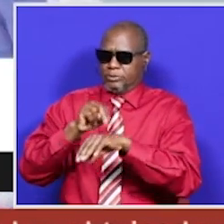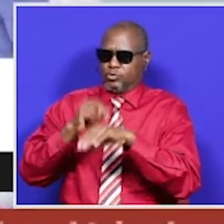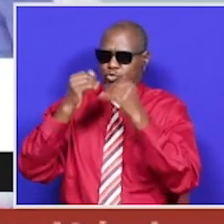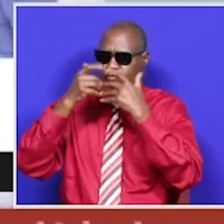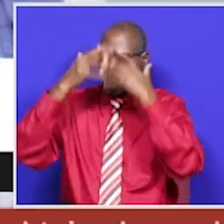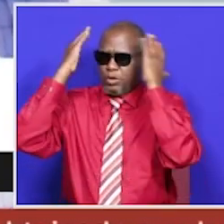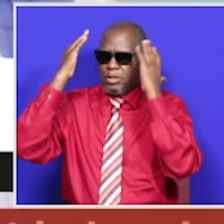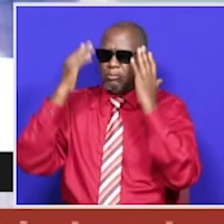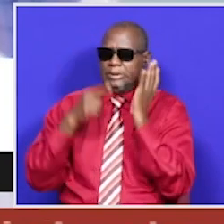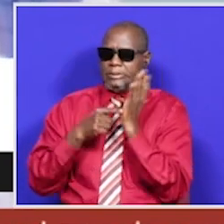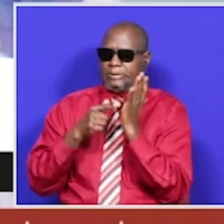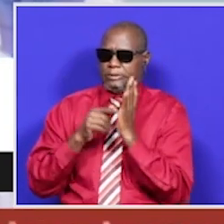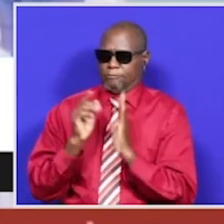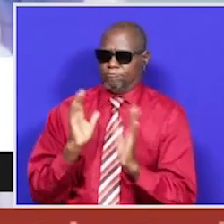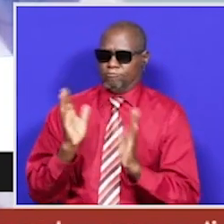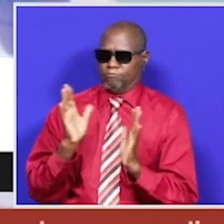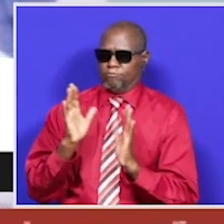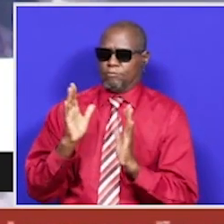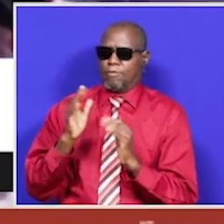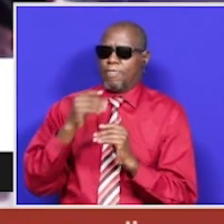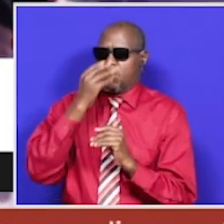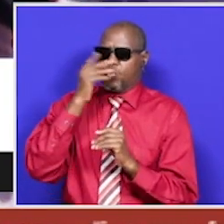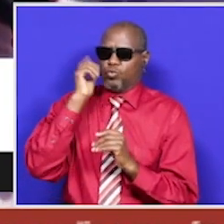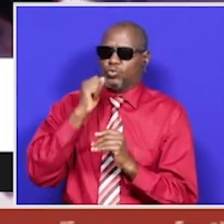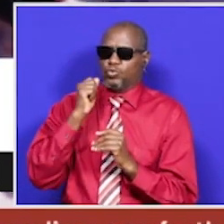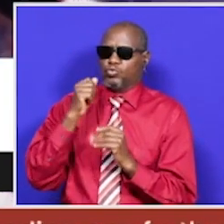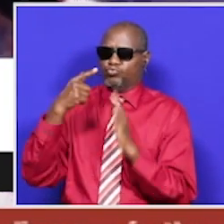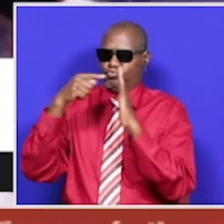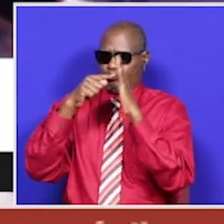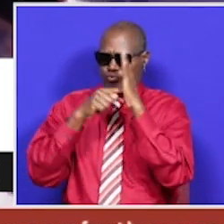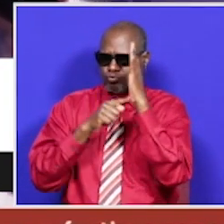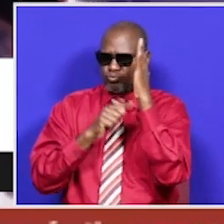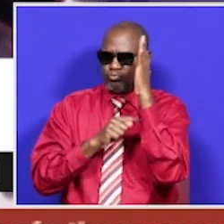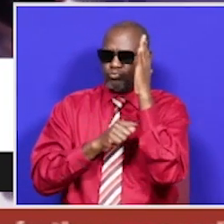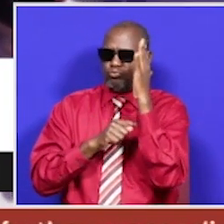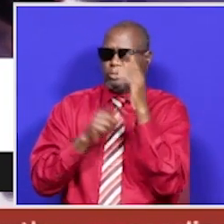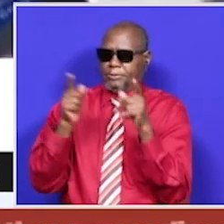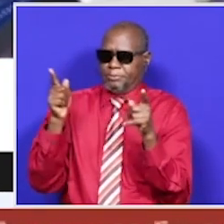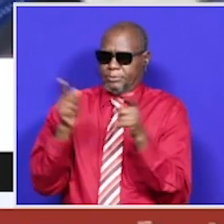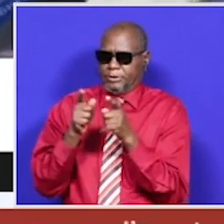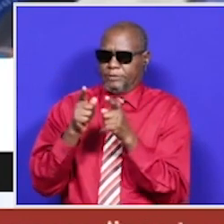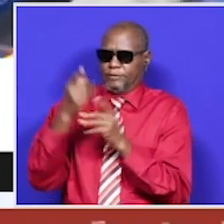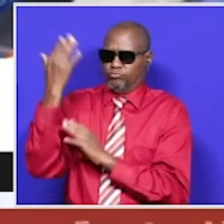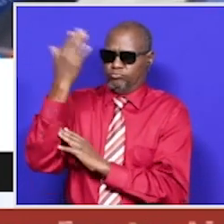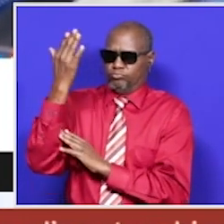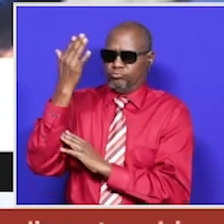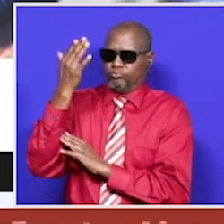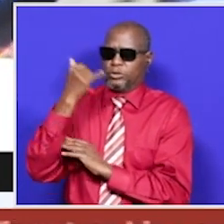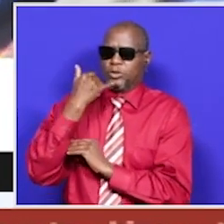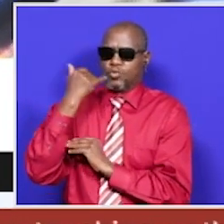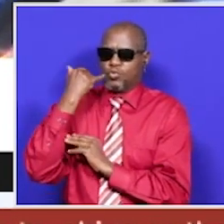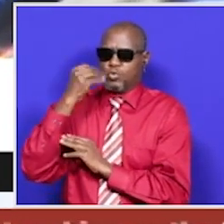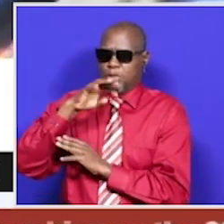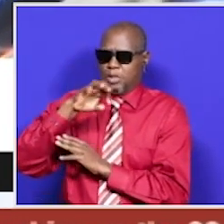debts. President Ruto delivered this message during a press briefing in Naivasha, Nakuru County, following the conclusion